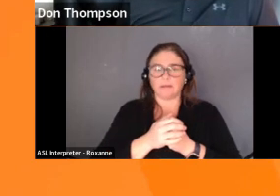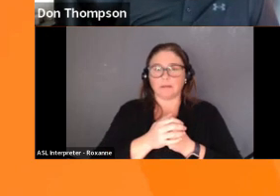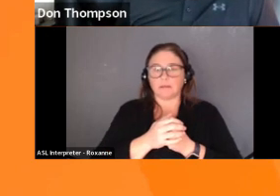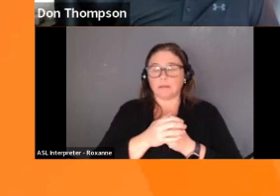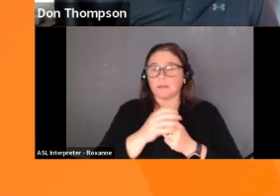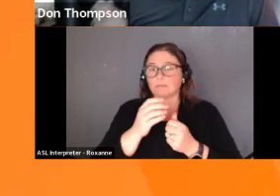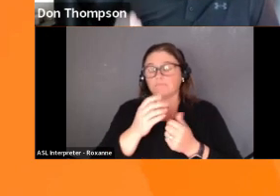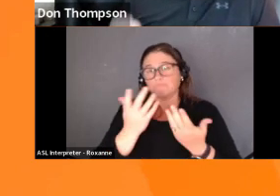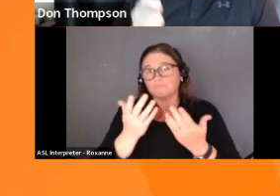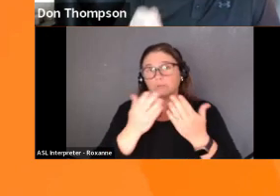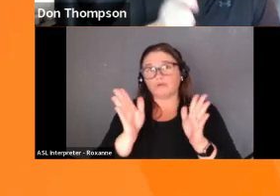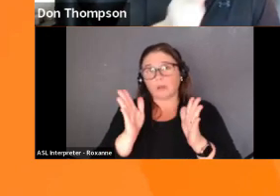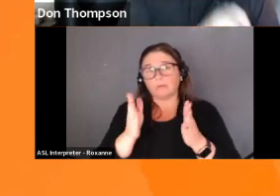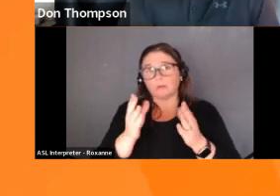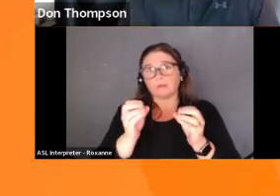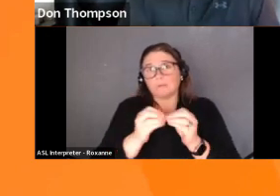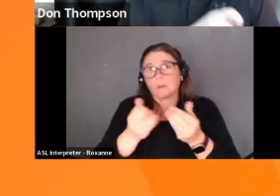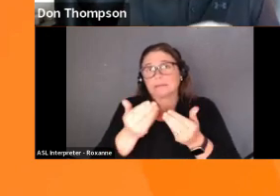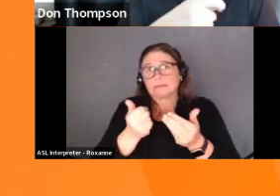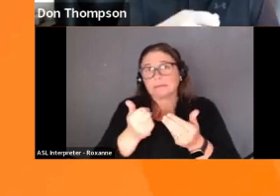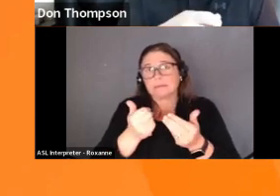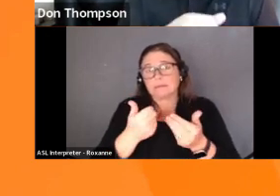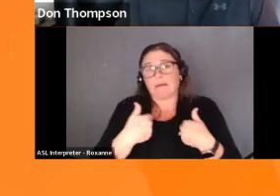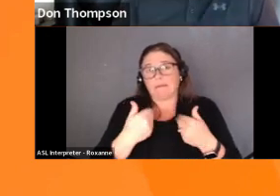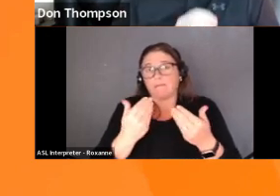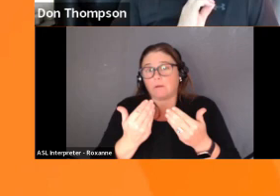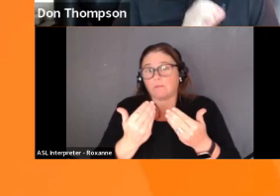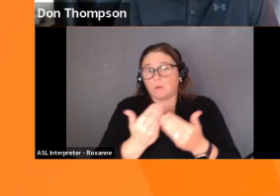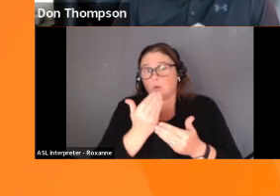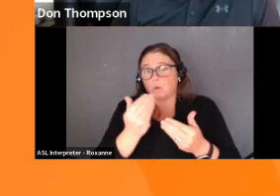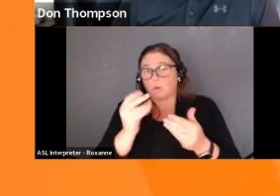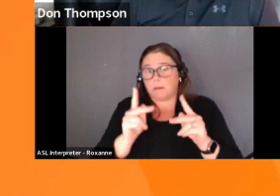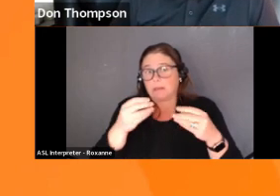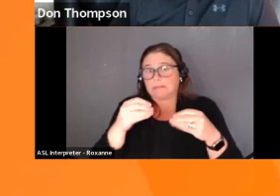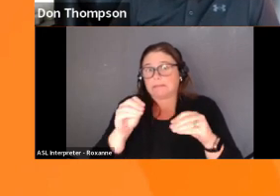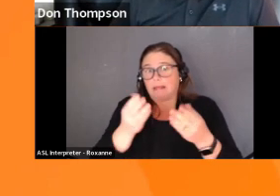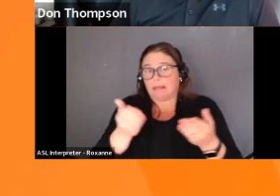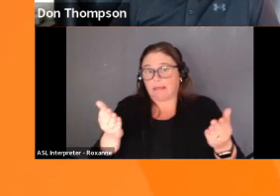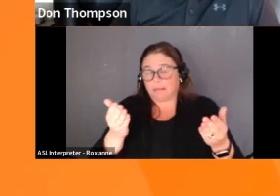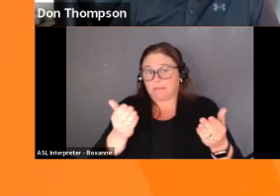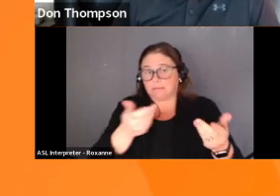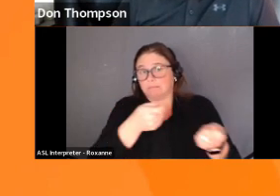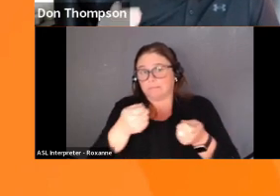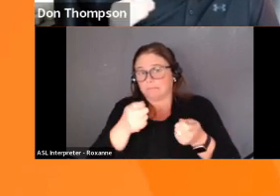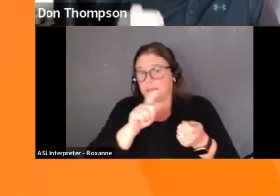on a platform than it is to get new customers to buy product. So they always index toward the